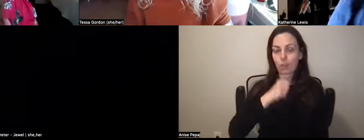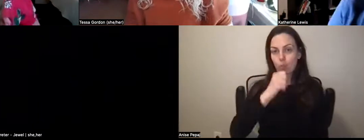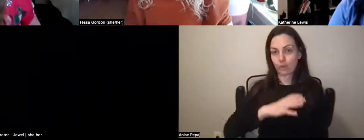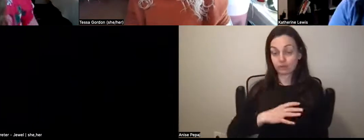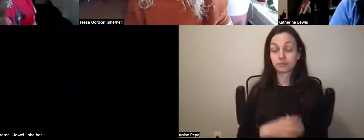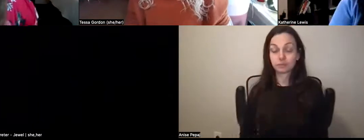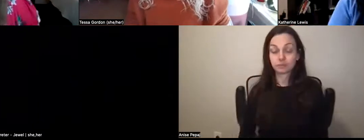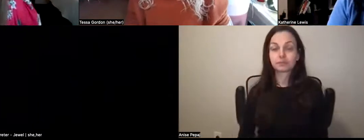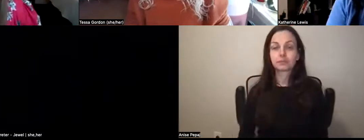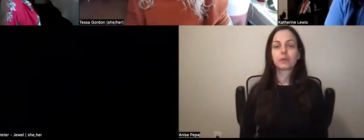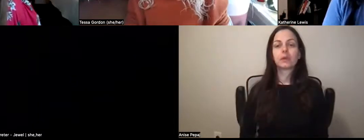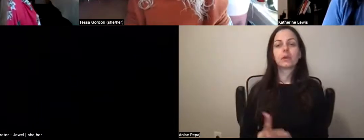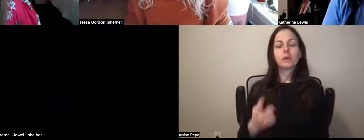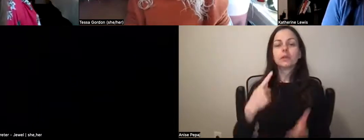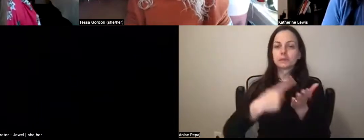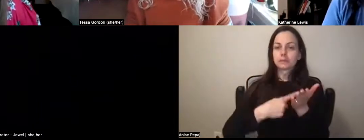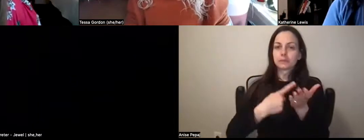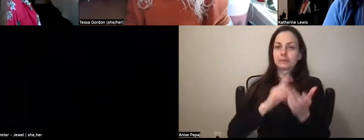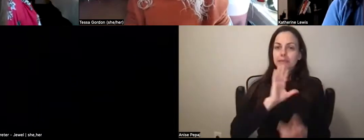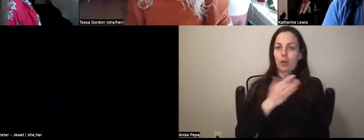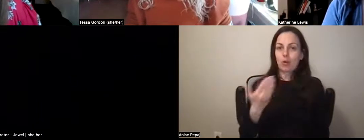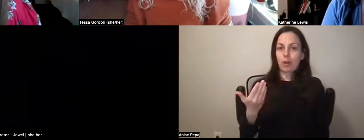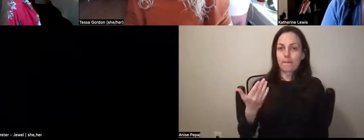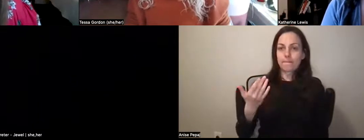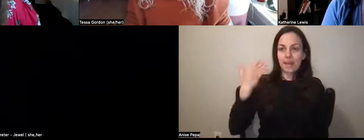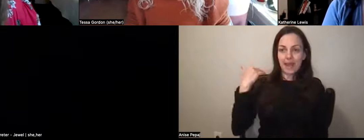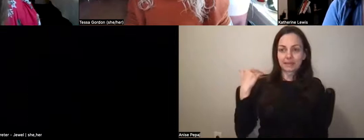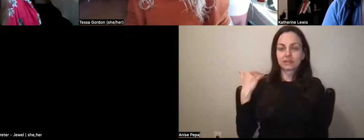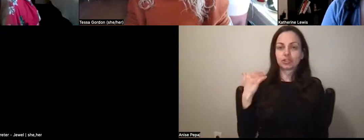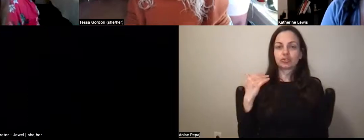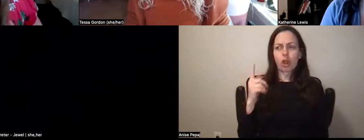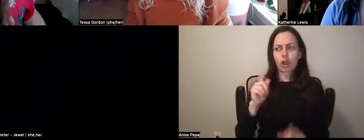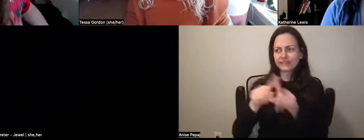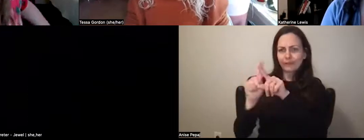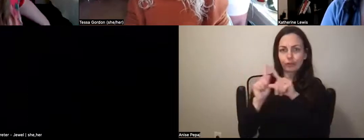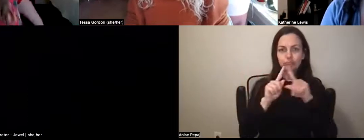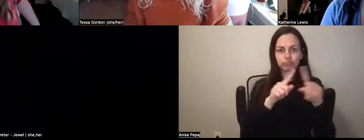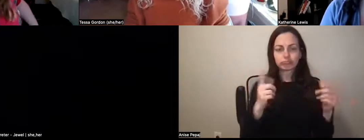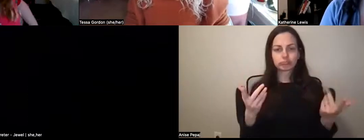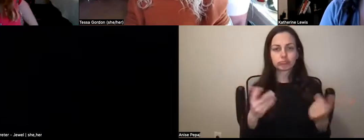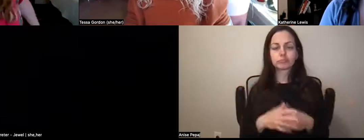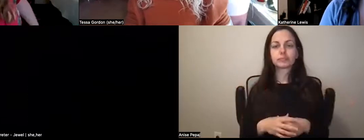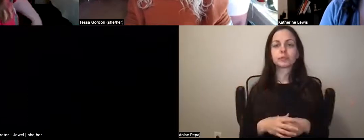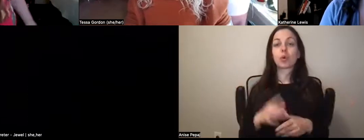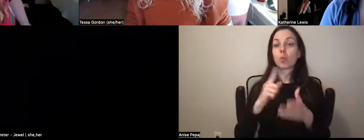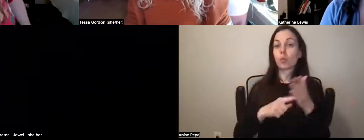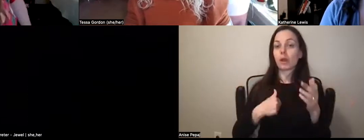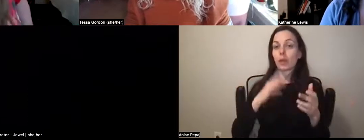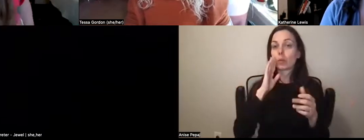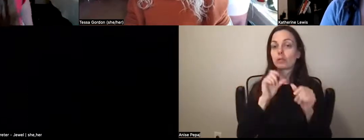that sometimes our paths are different. And so what I will continue to